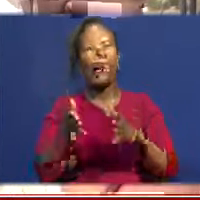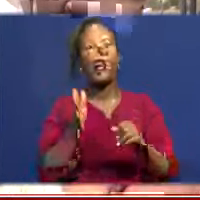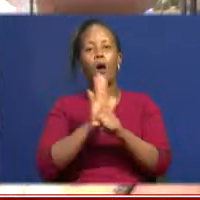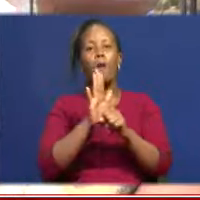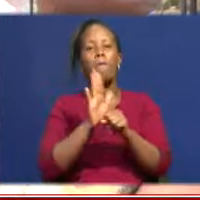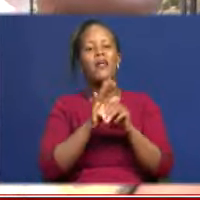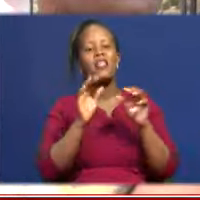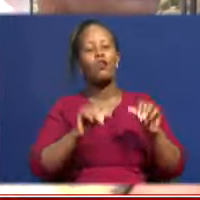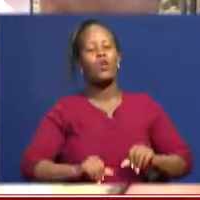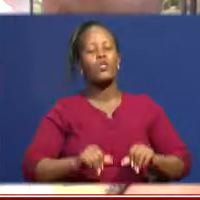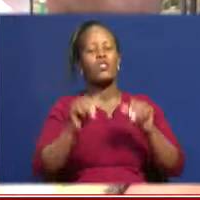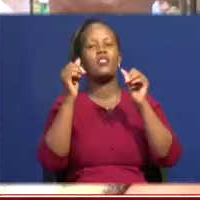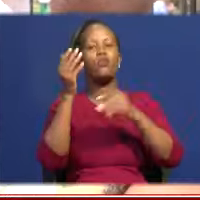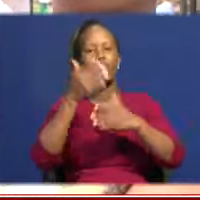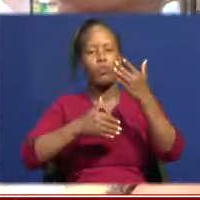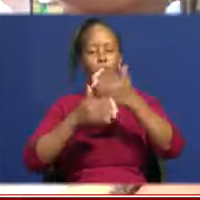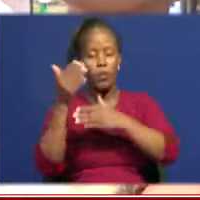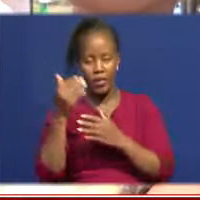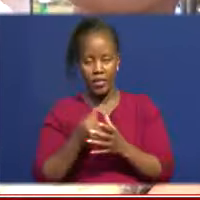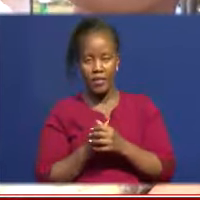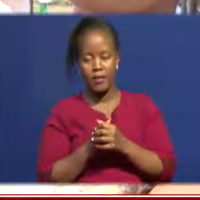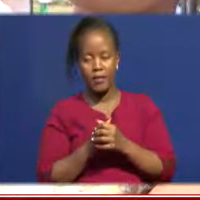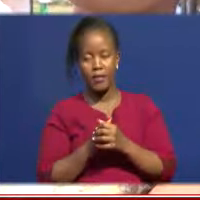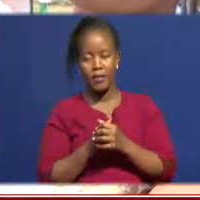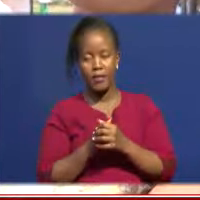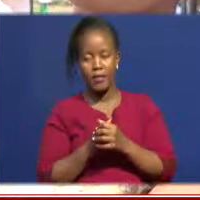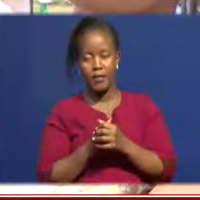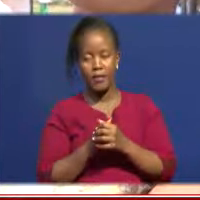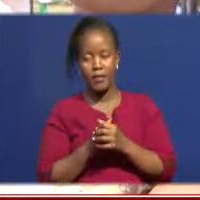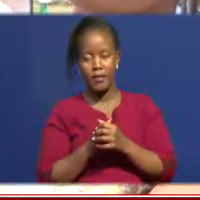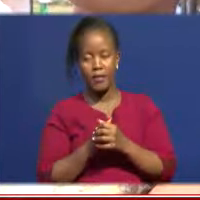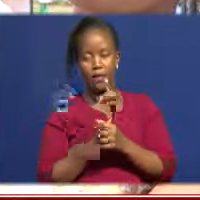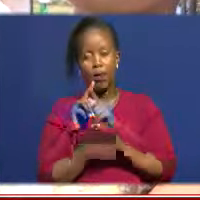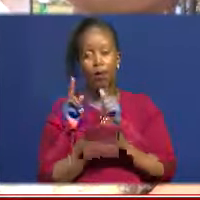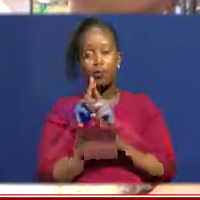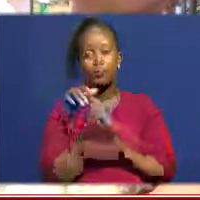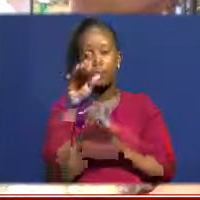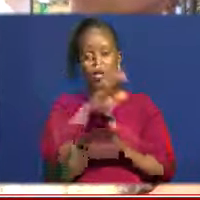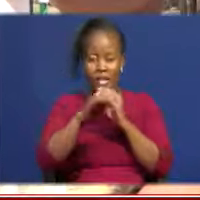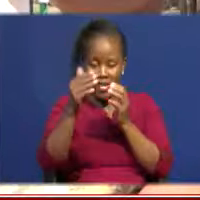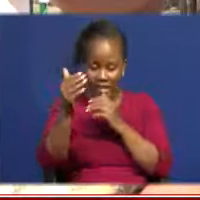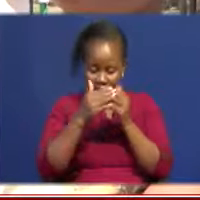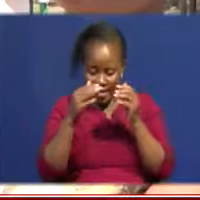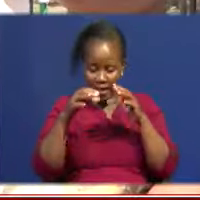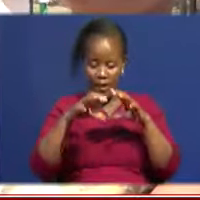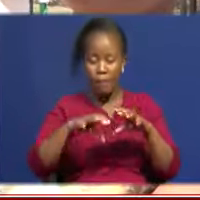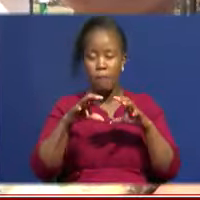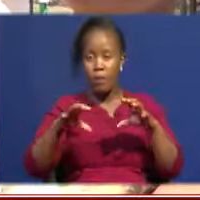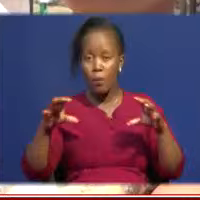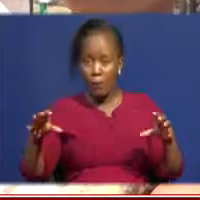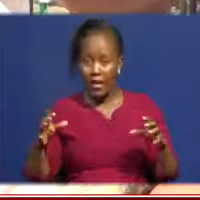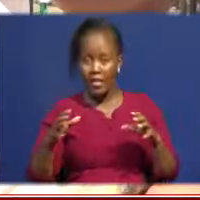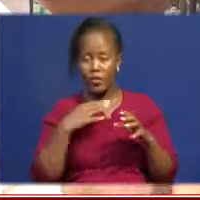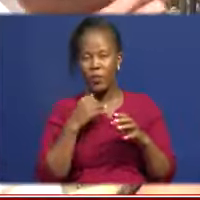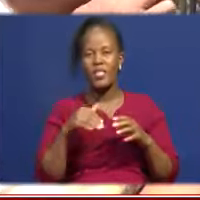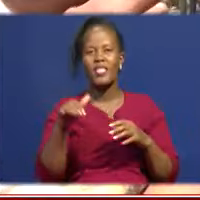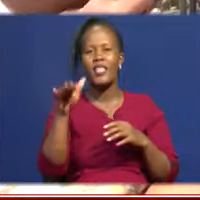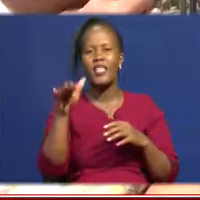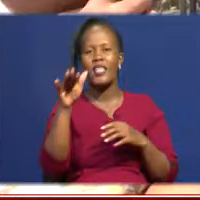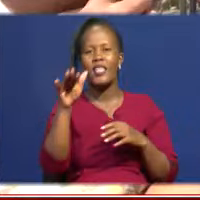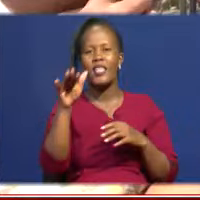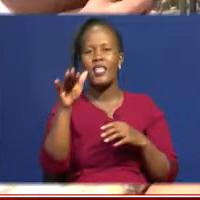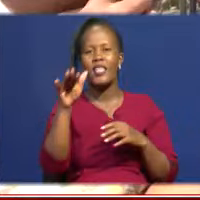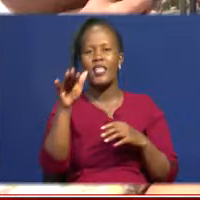jani hii Kadudu, pare Majoice, pare Mokoyo Market, pahali kwingi, ambapo kuna vumbi sana